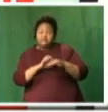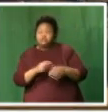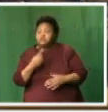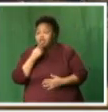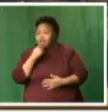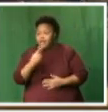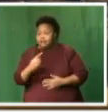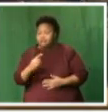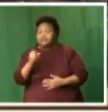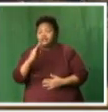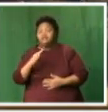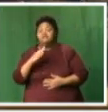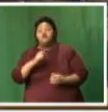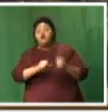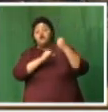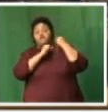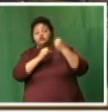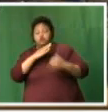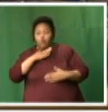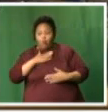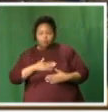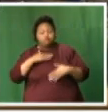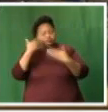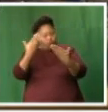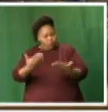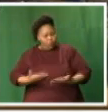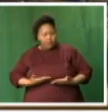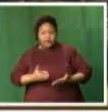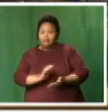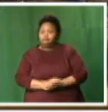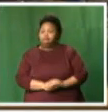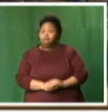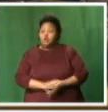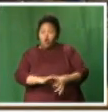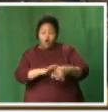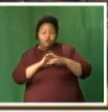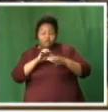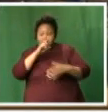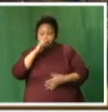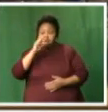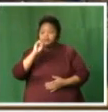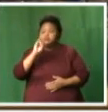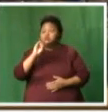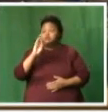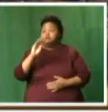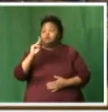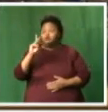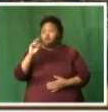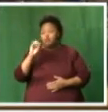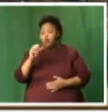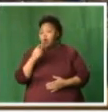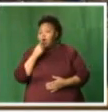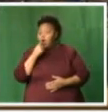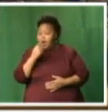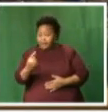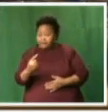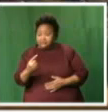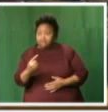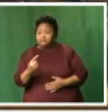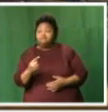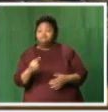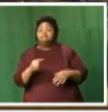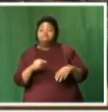sisemafini. Inhlangano yeMerity Sibuko Serenity Foundation ithi itawube inaka impilo yemfana